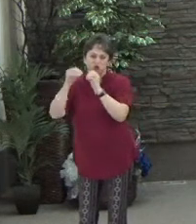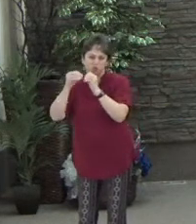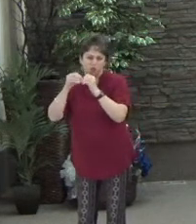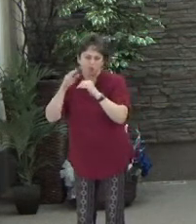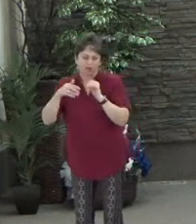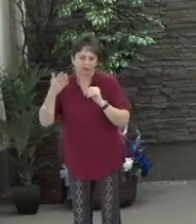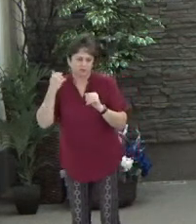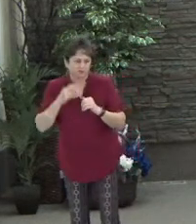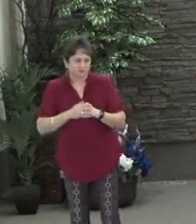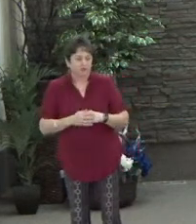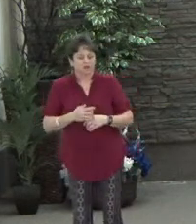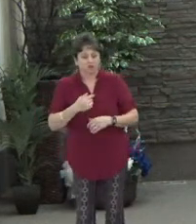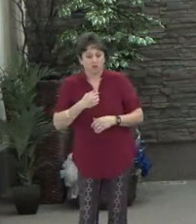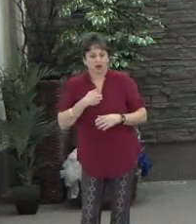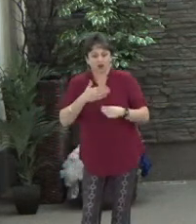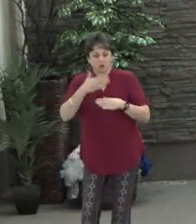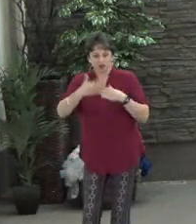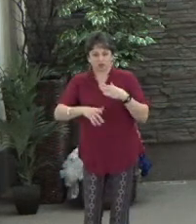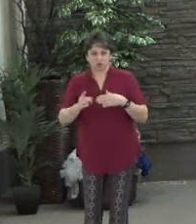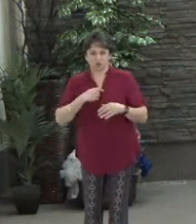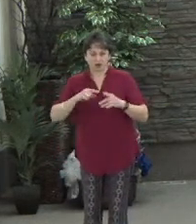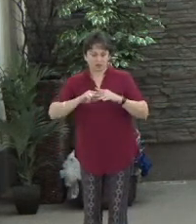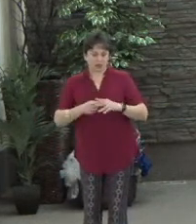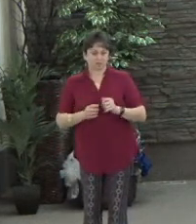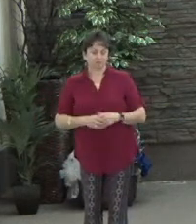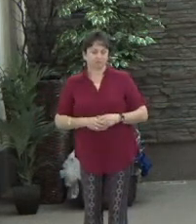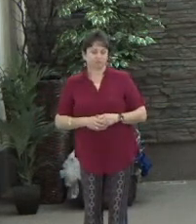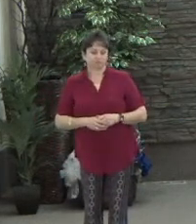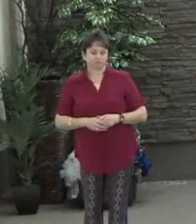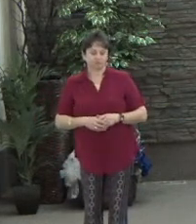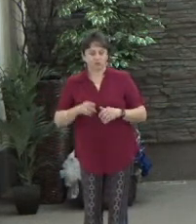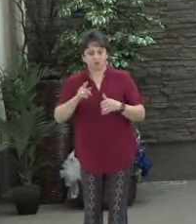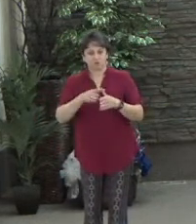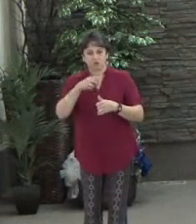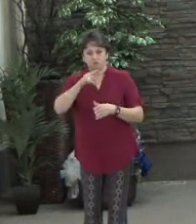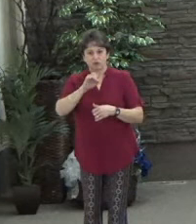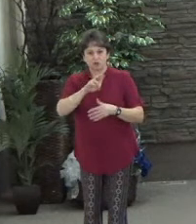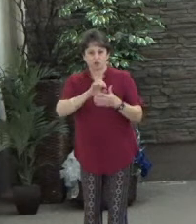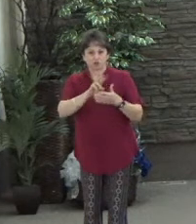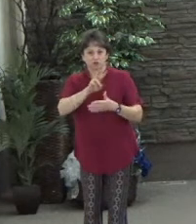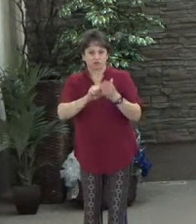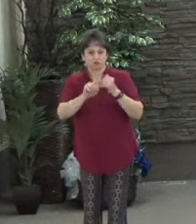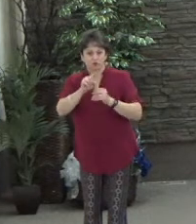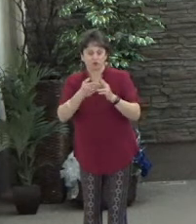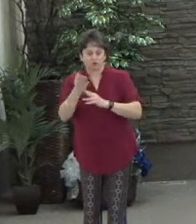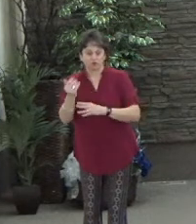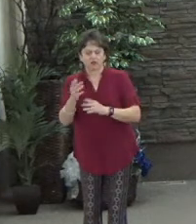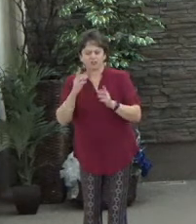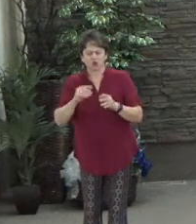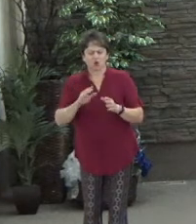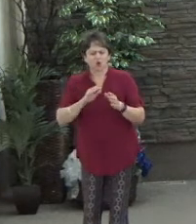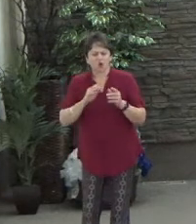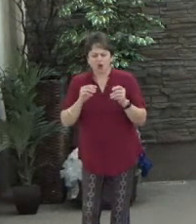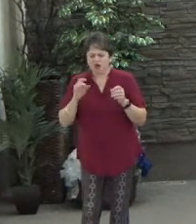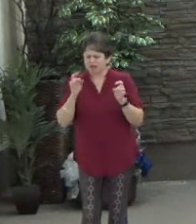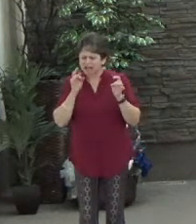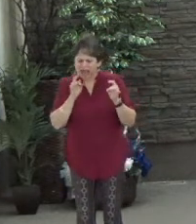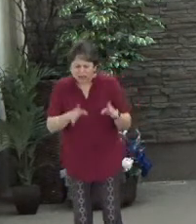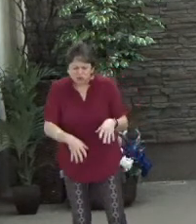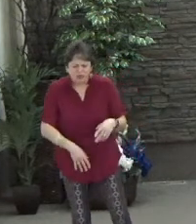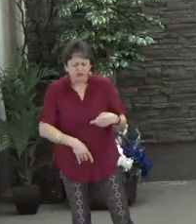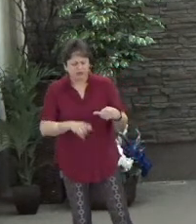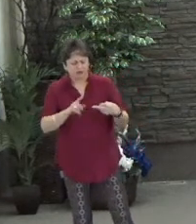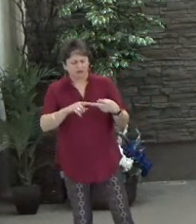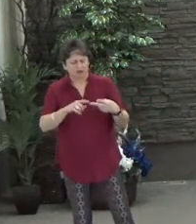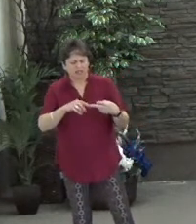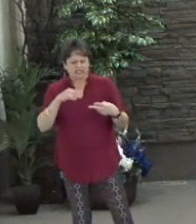so, I'll end where I began. In 1 Peter 2, 1 through 3. So put away all malice,